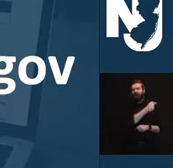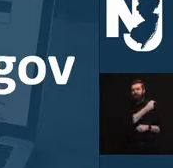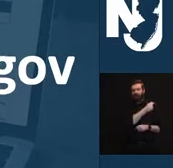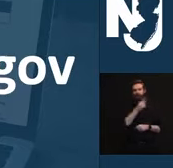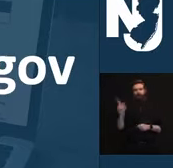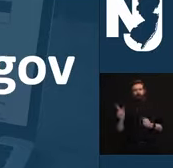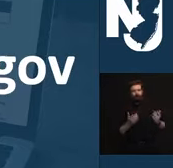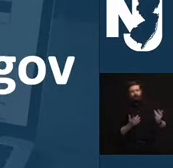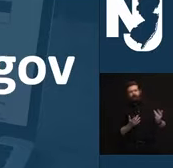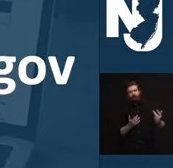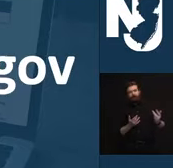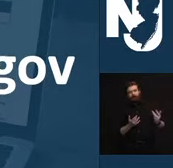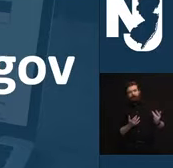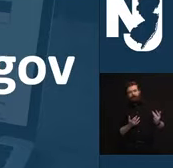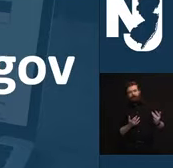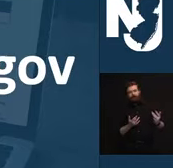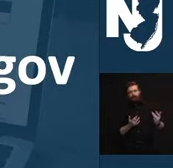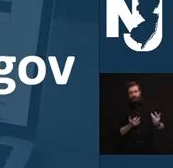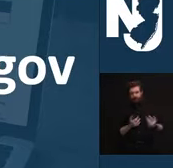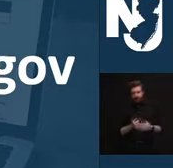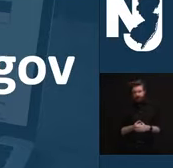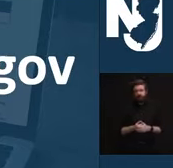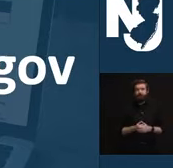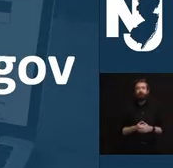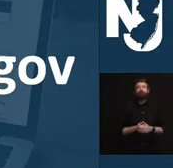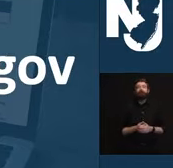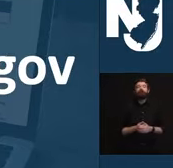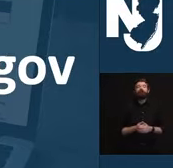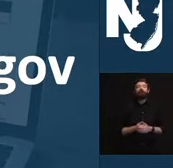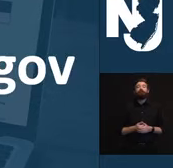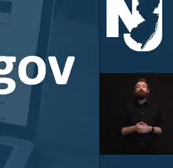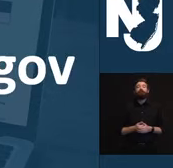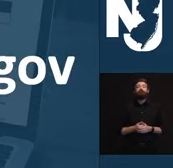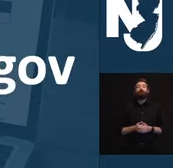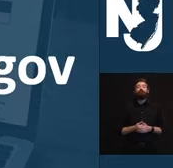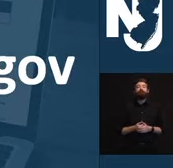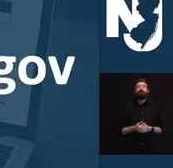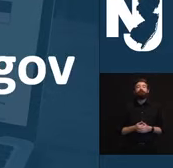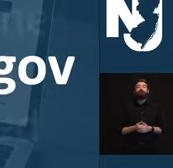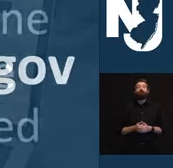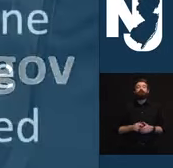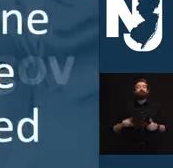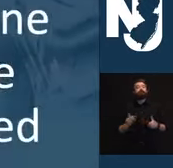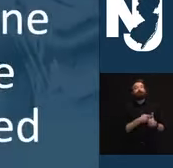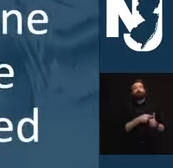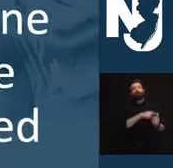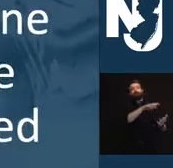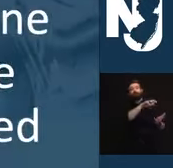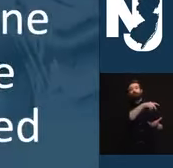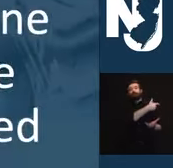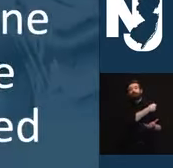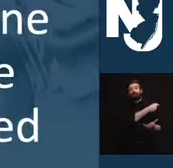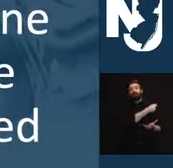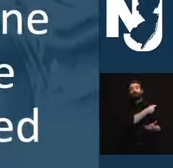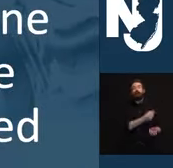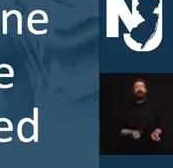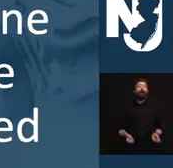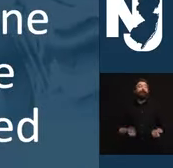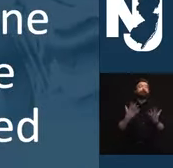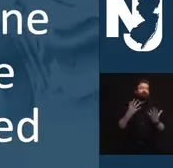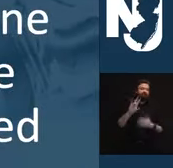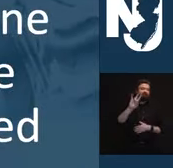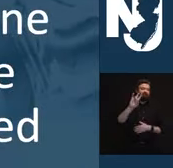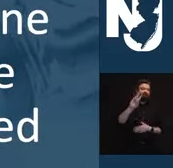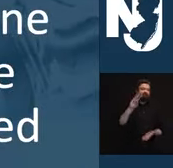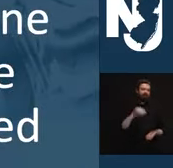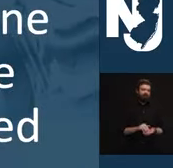anticipate that the first distribution will include a total of 76,000 doses, and there will be shipments, I think